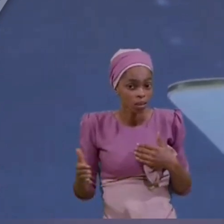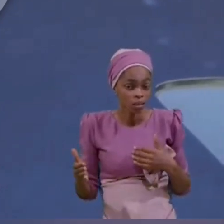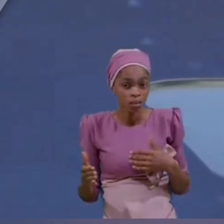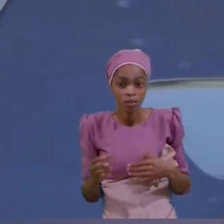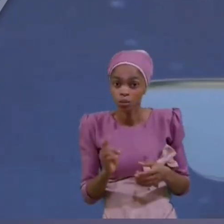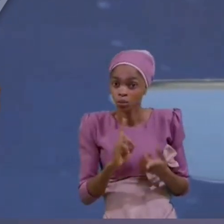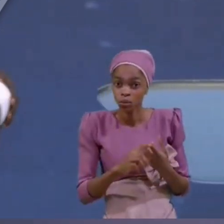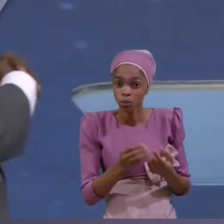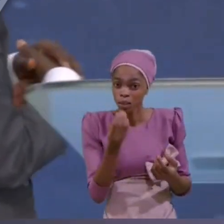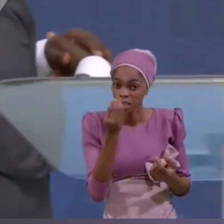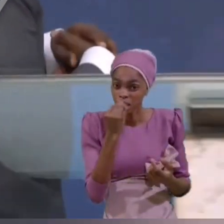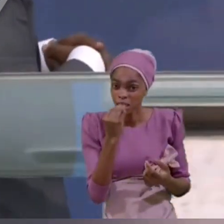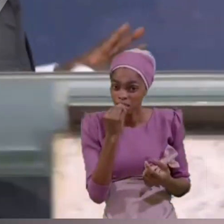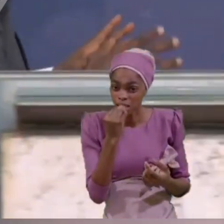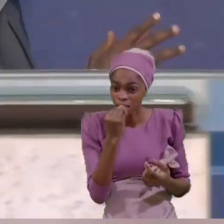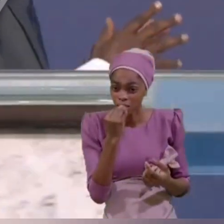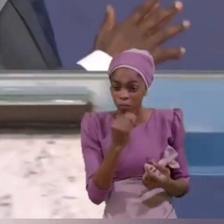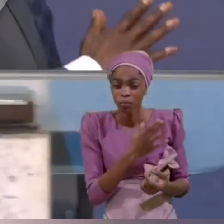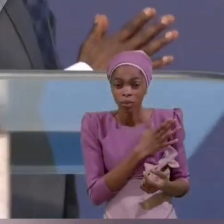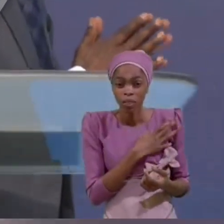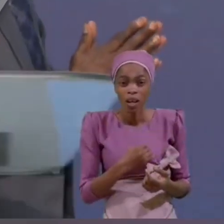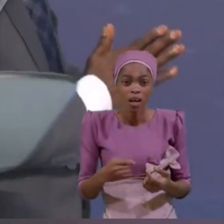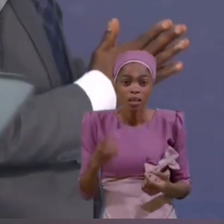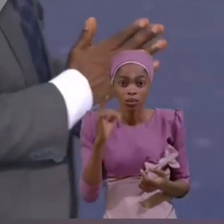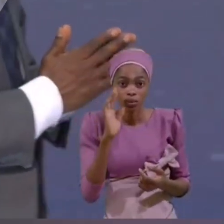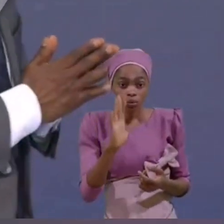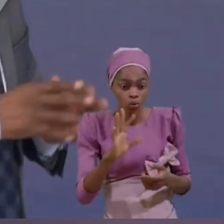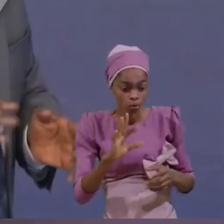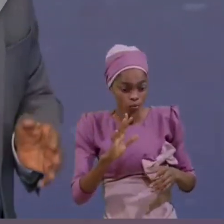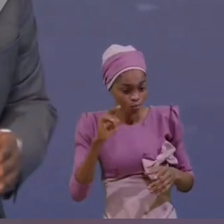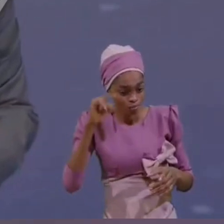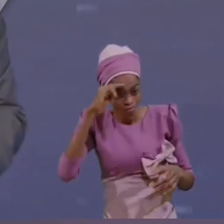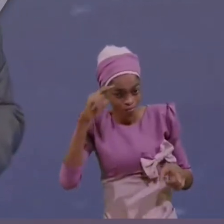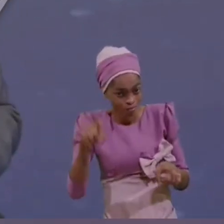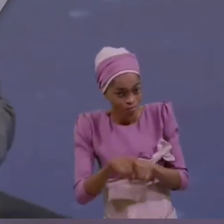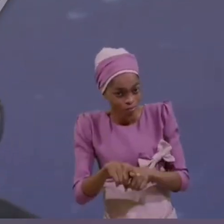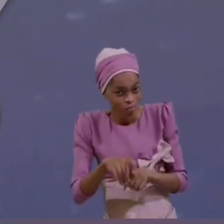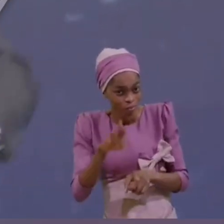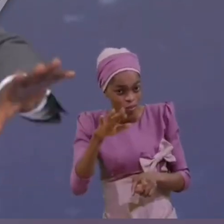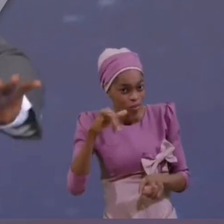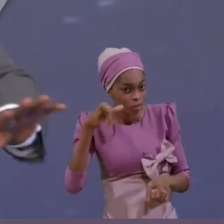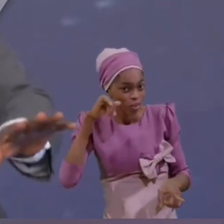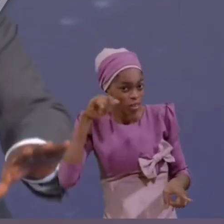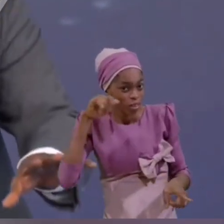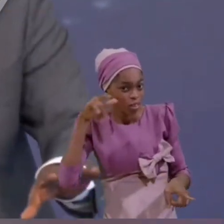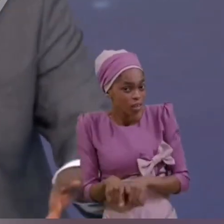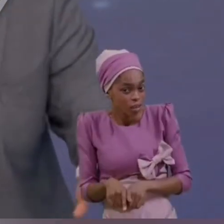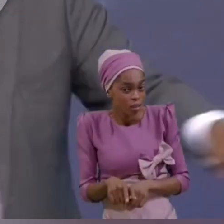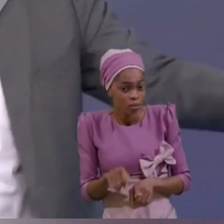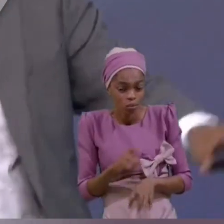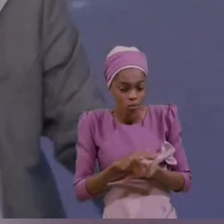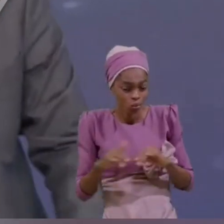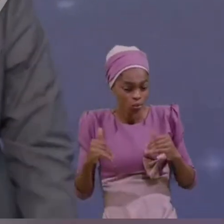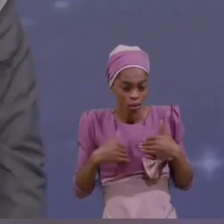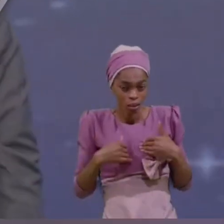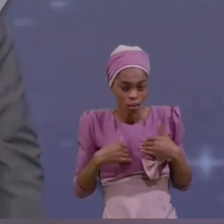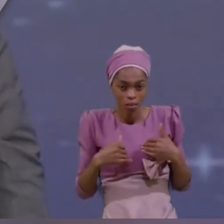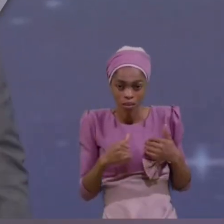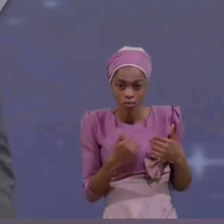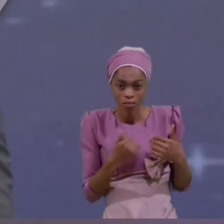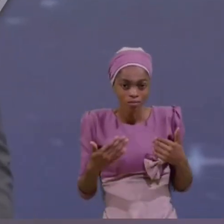themselves. And your fellow brother, your fellow sister has nothing to